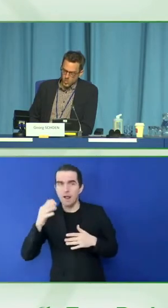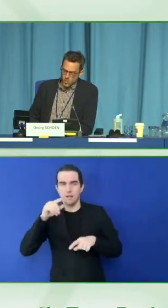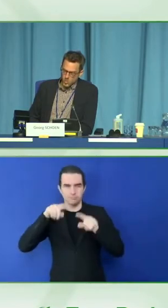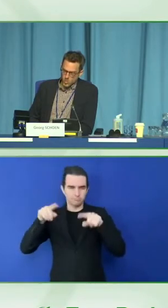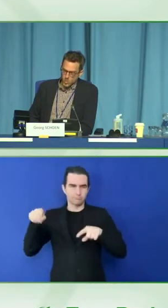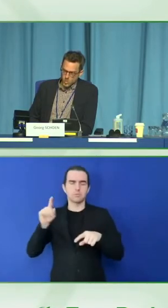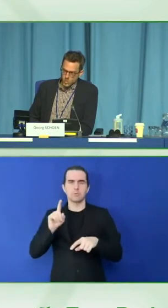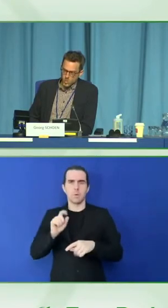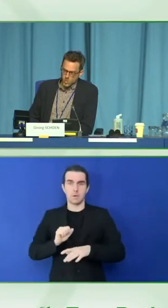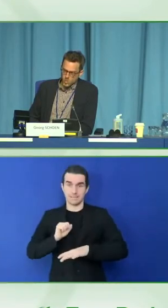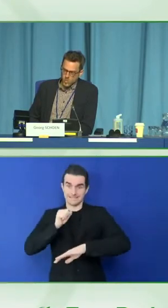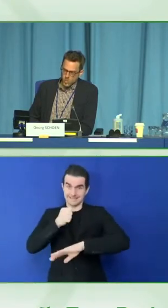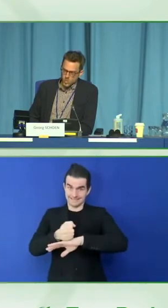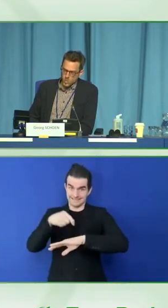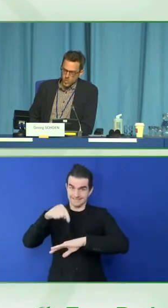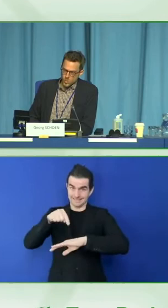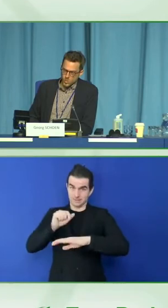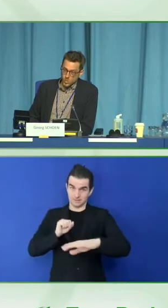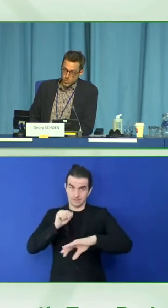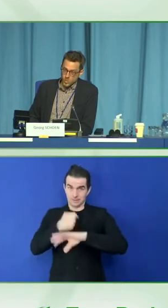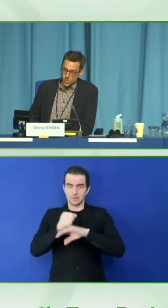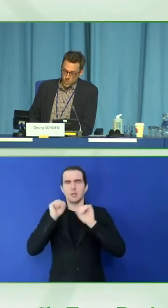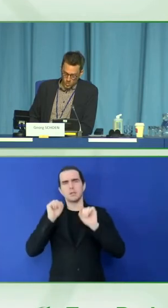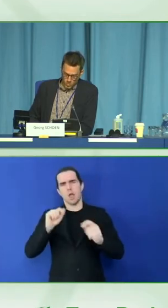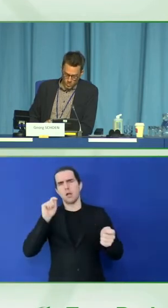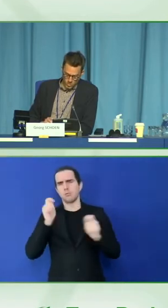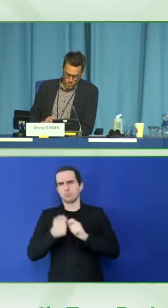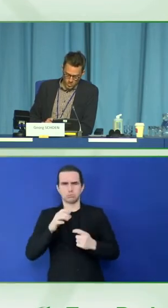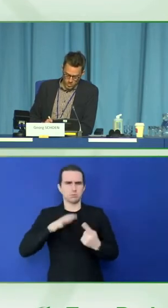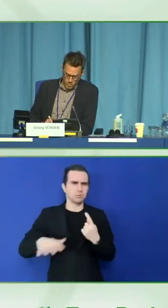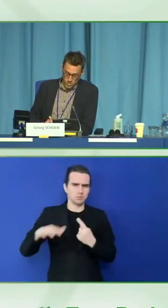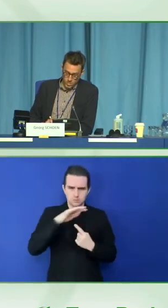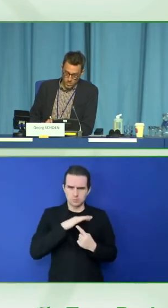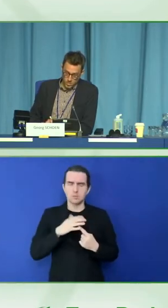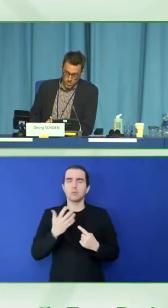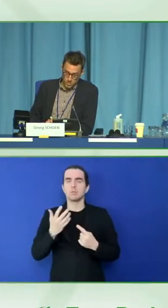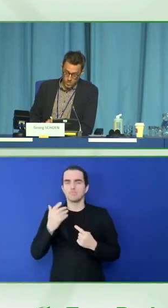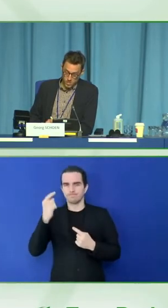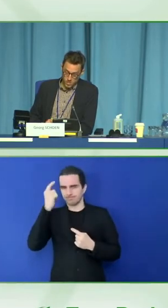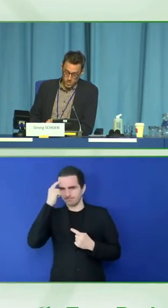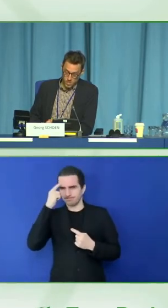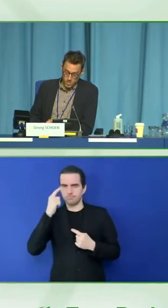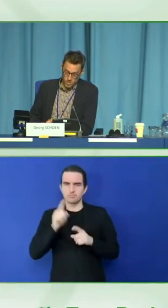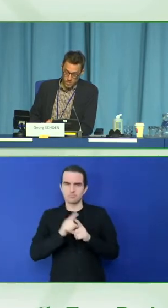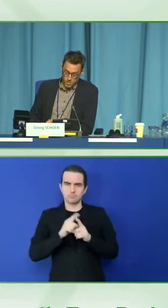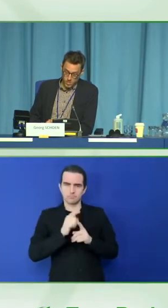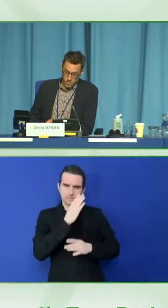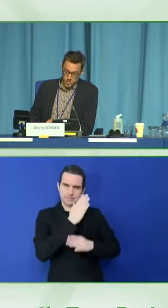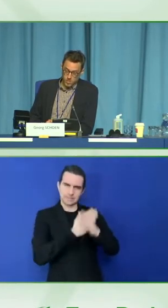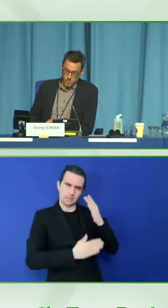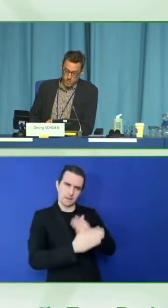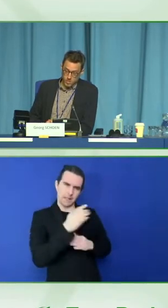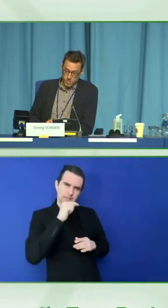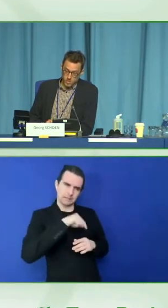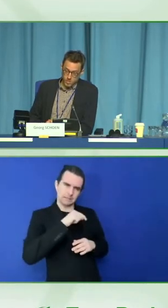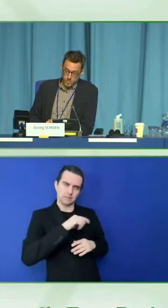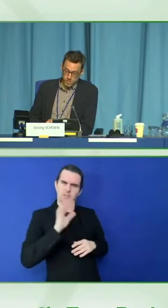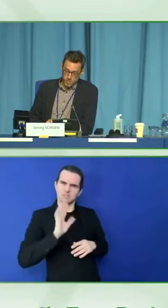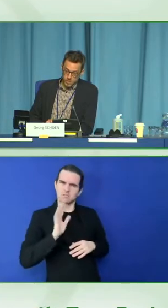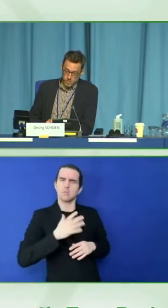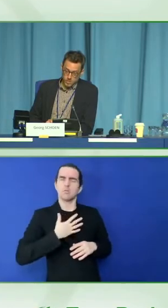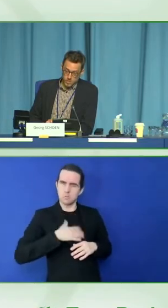making it an integral part of healthcare, make it more high functional, make it aiding people